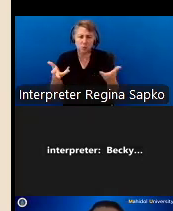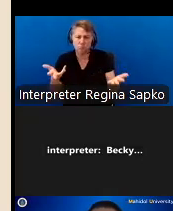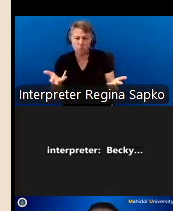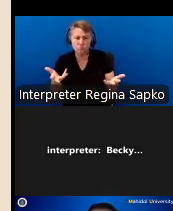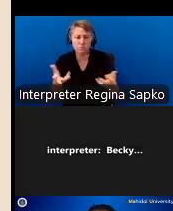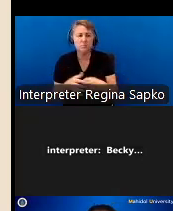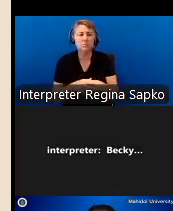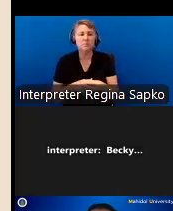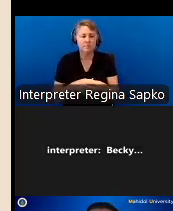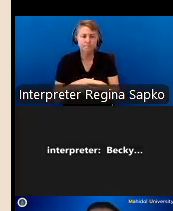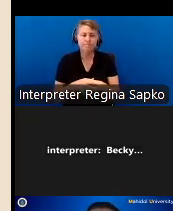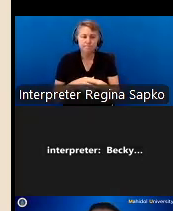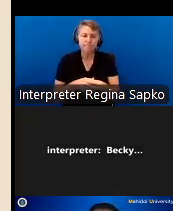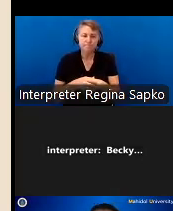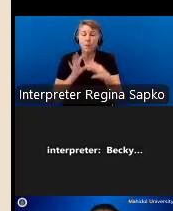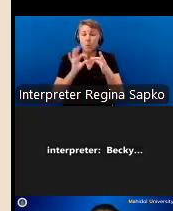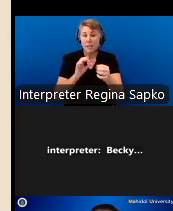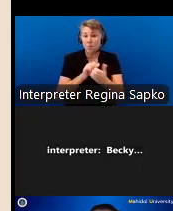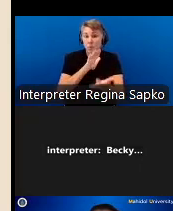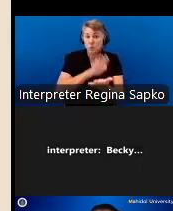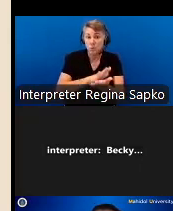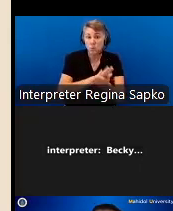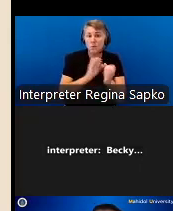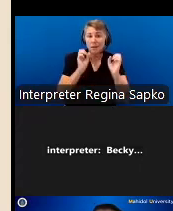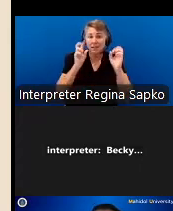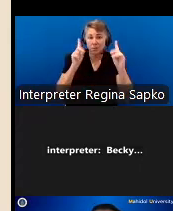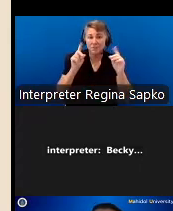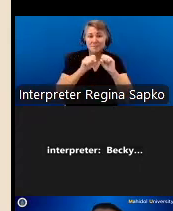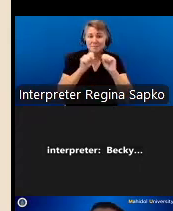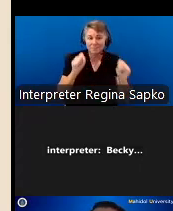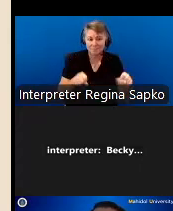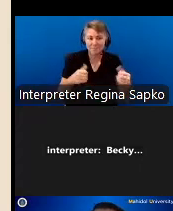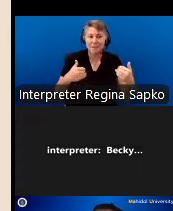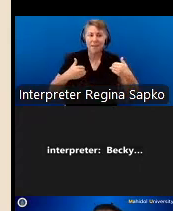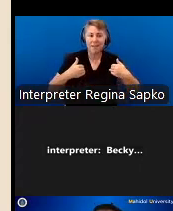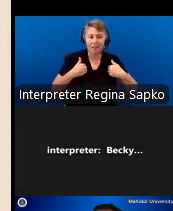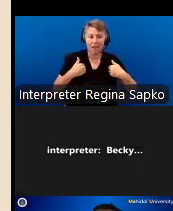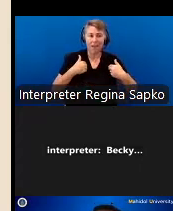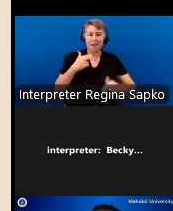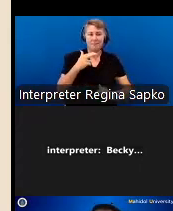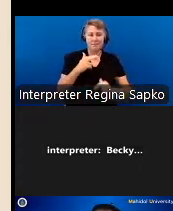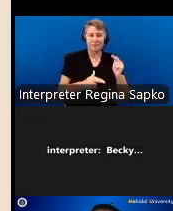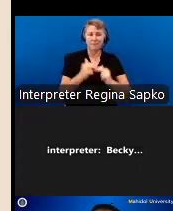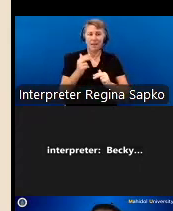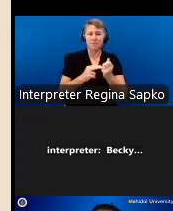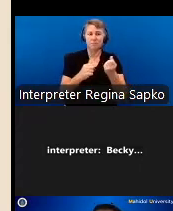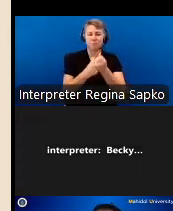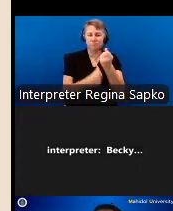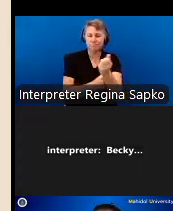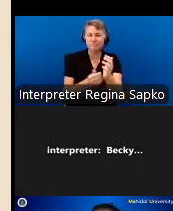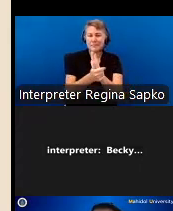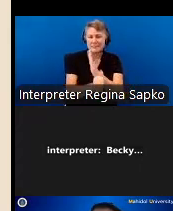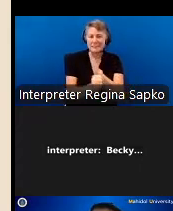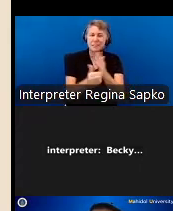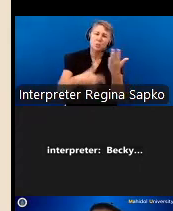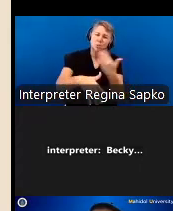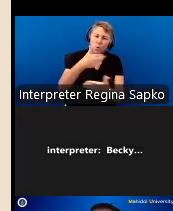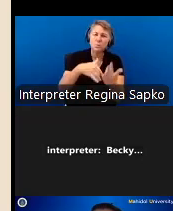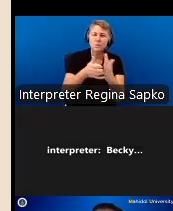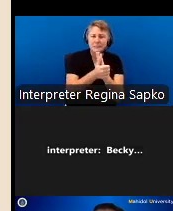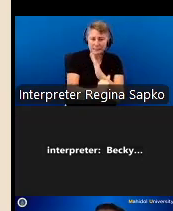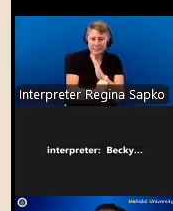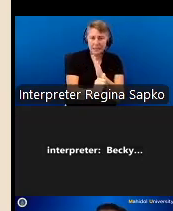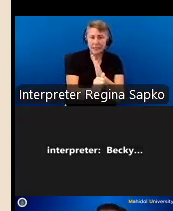and education system, they help develop fundamental skill like social skill and shape early